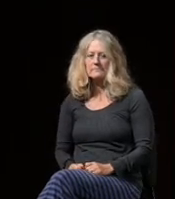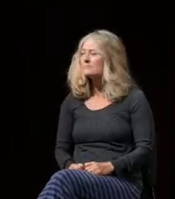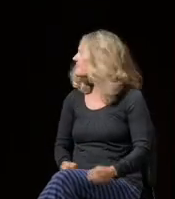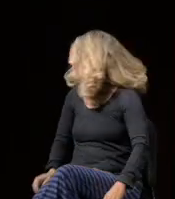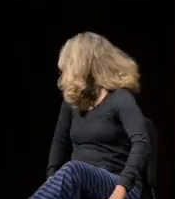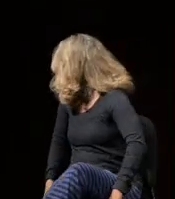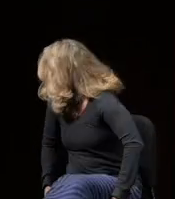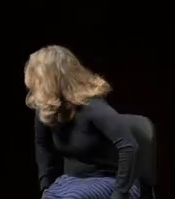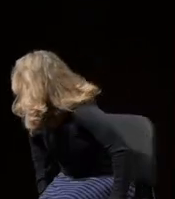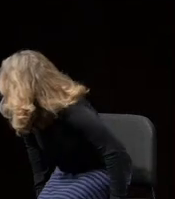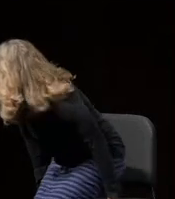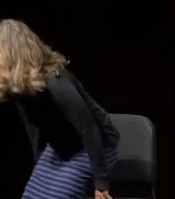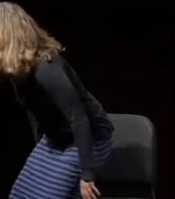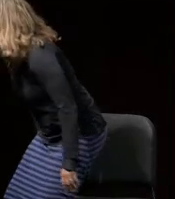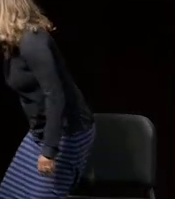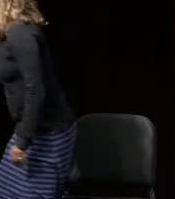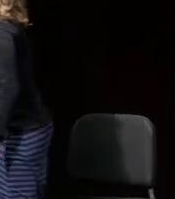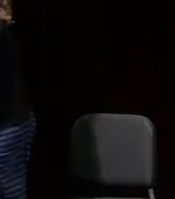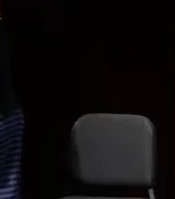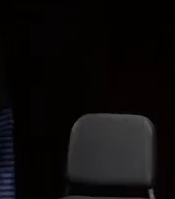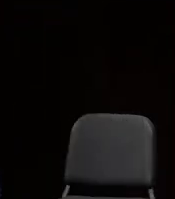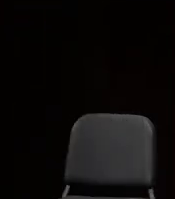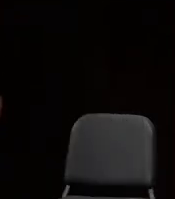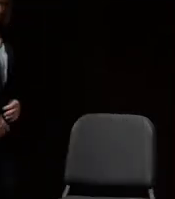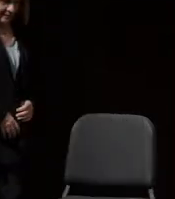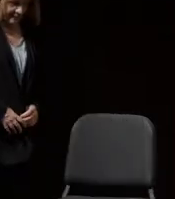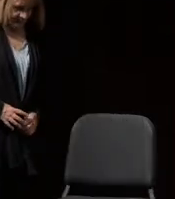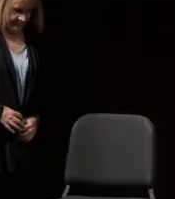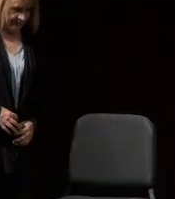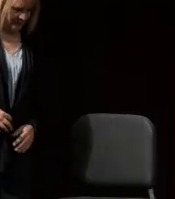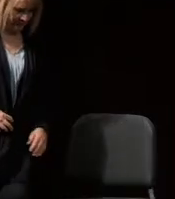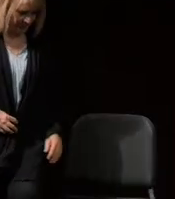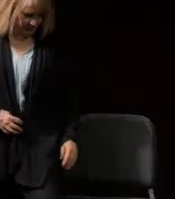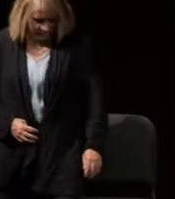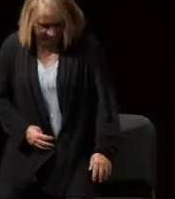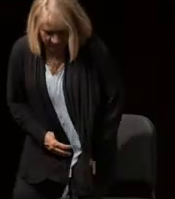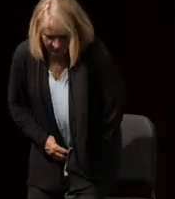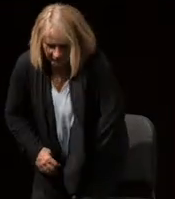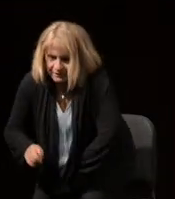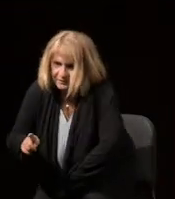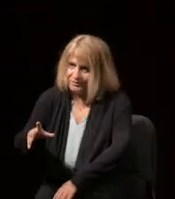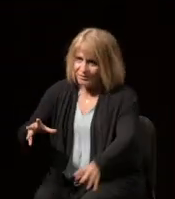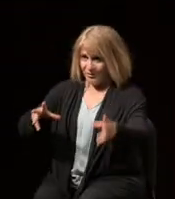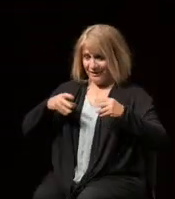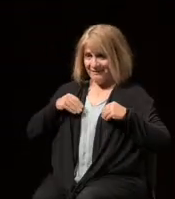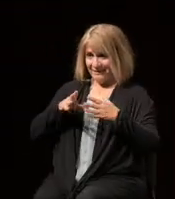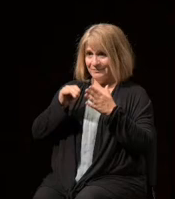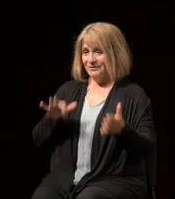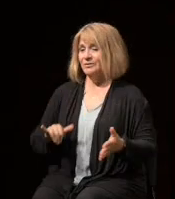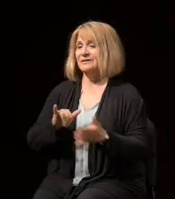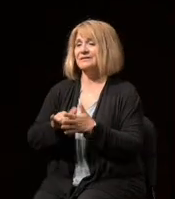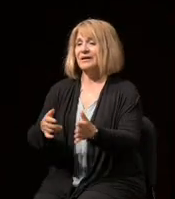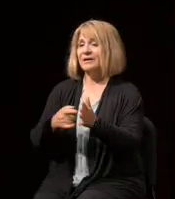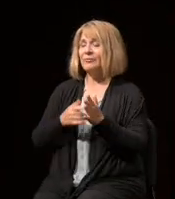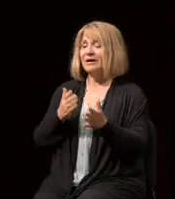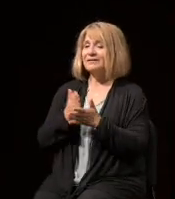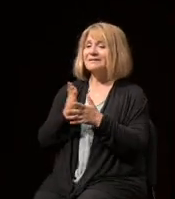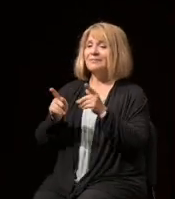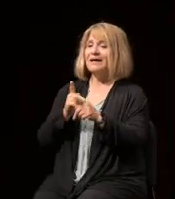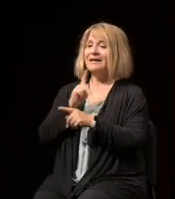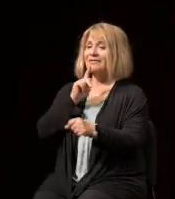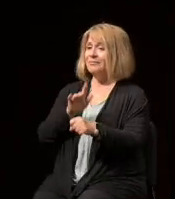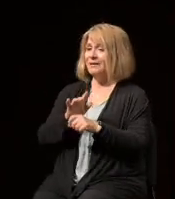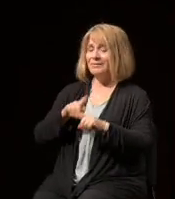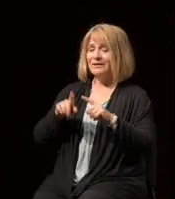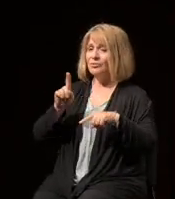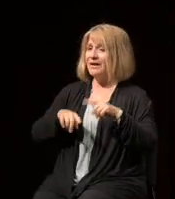So you are going to take on a stance that requires some type of a commitment, but you can't do it alone. It requires a